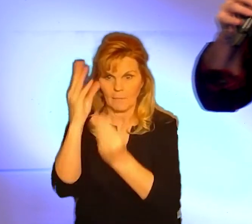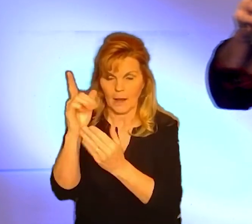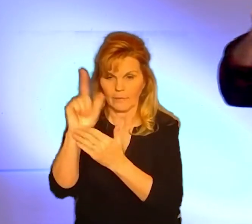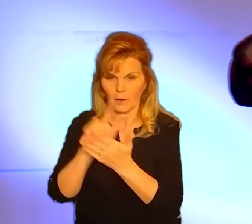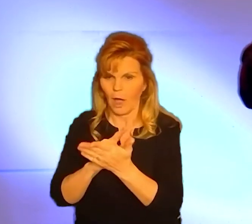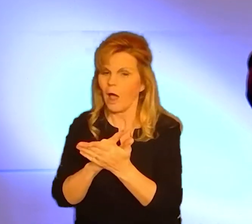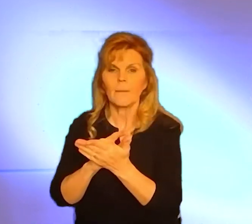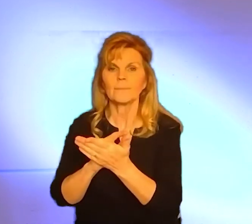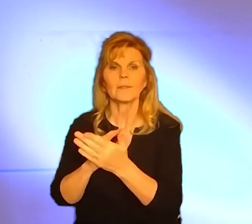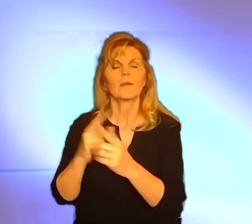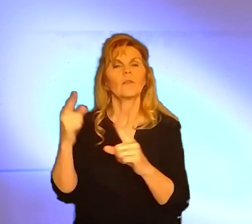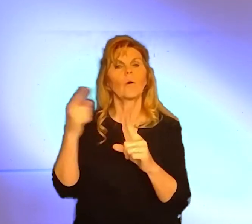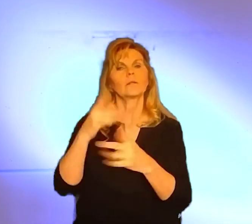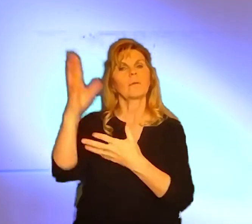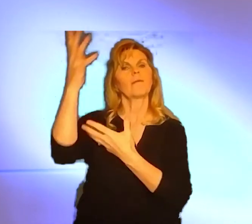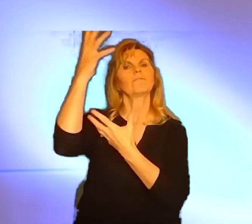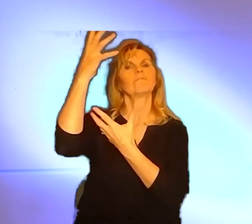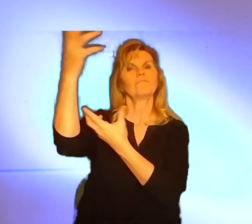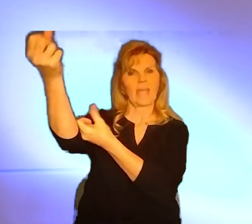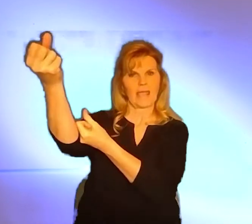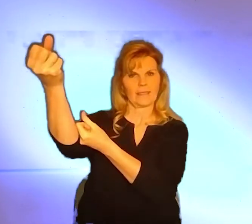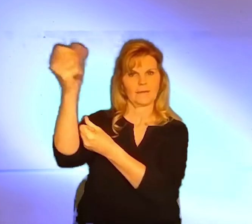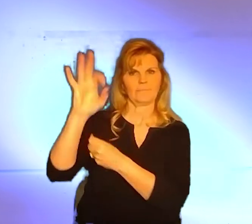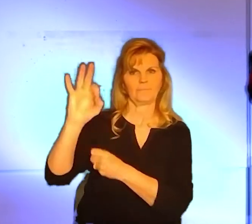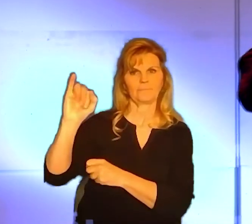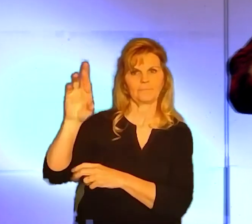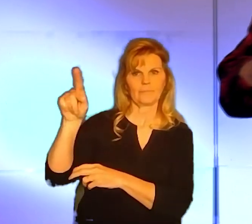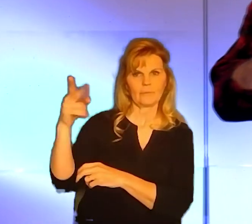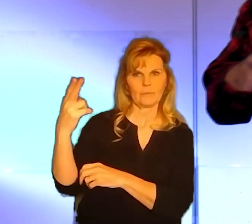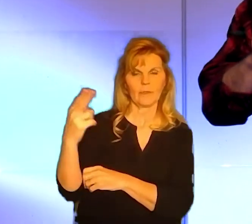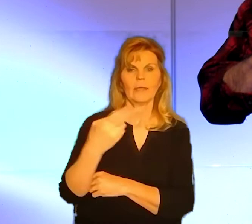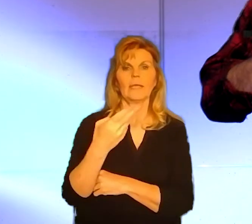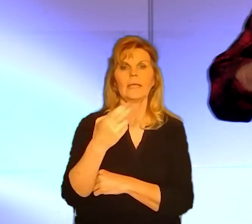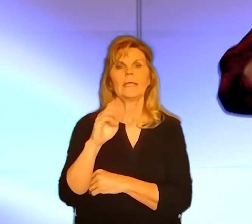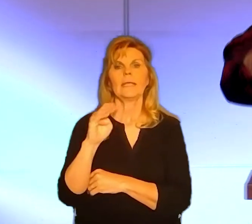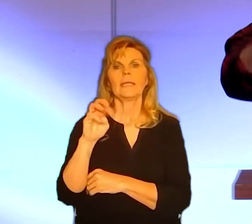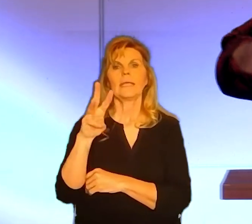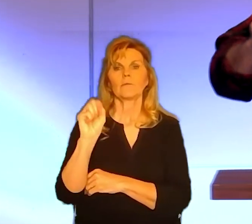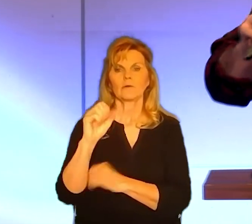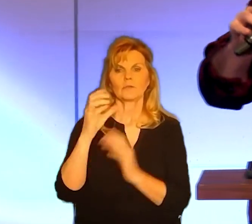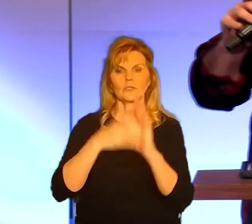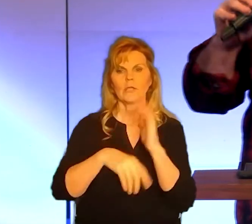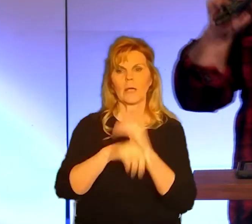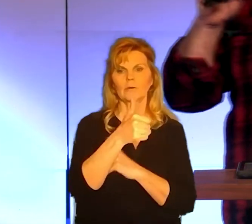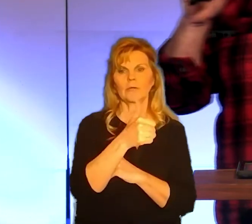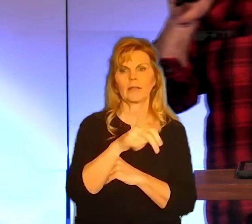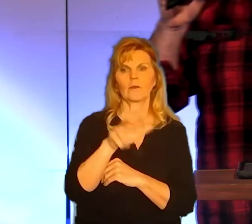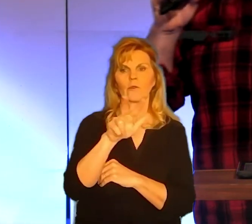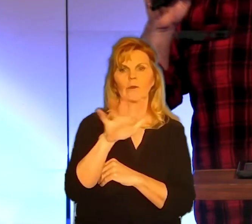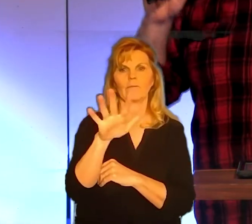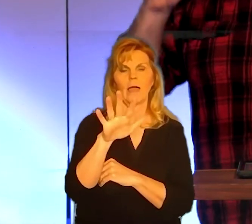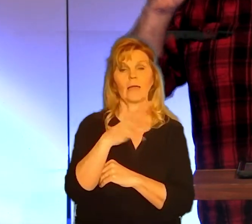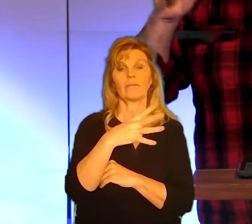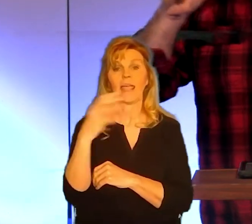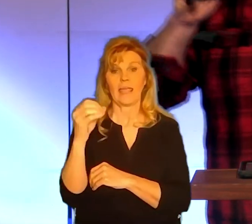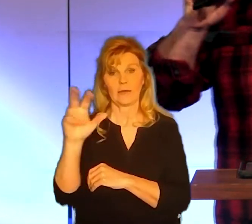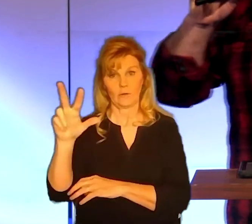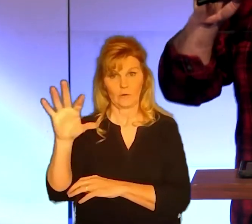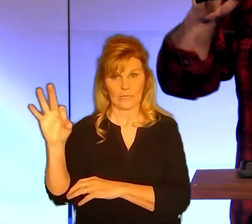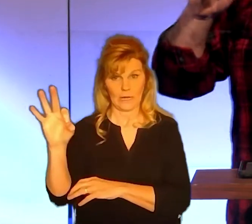is about faith. And in Hebrews chapter 10, verse 35 and 39, it talks about this. And it's just